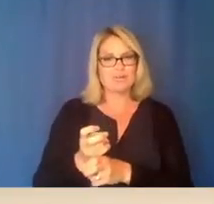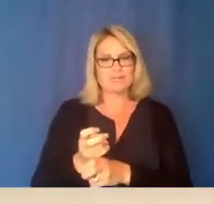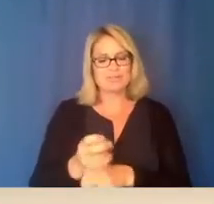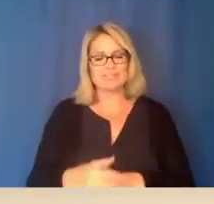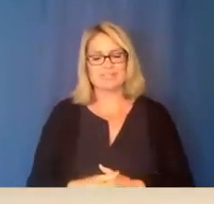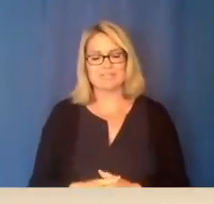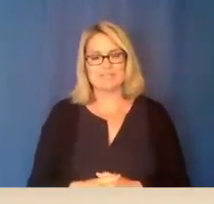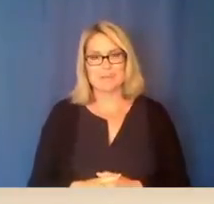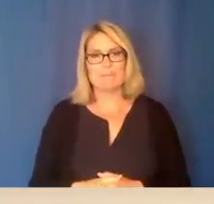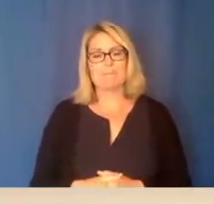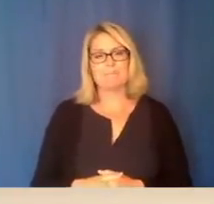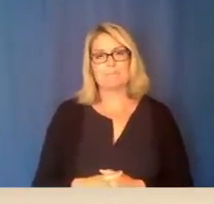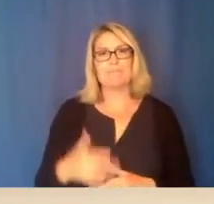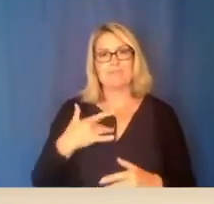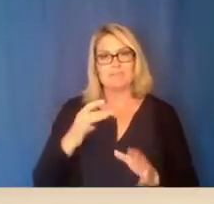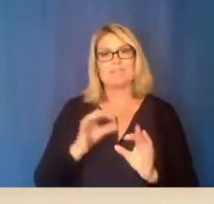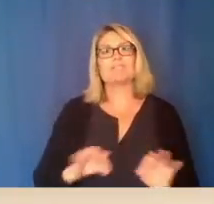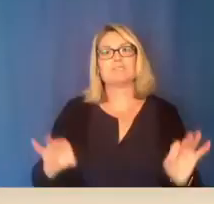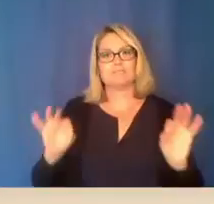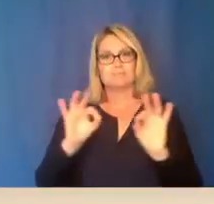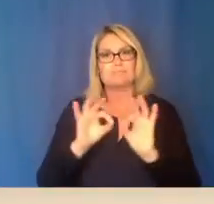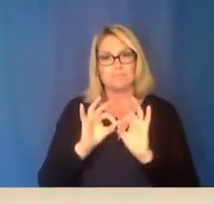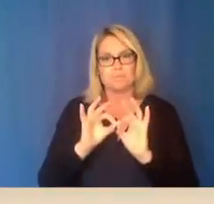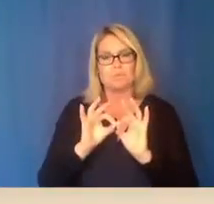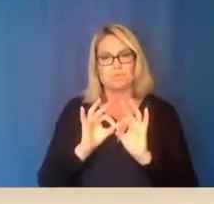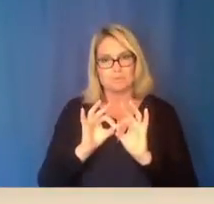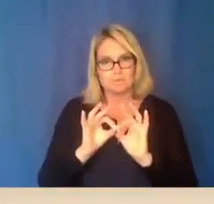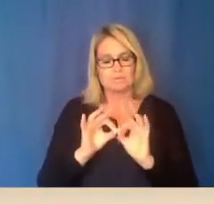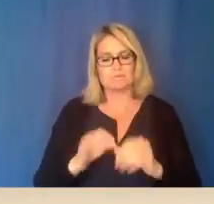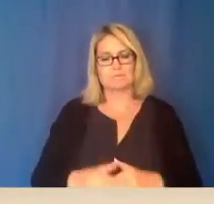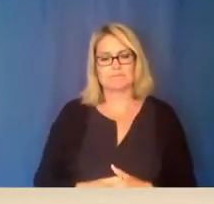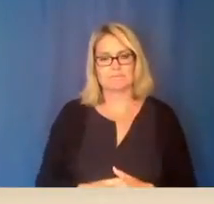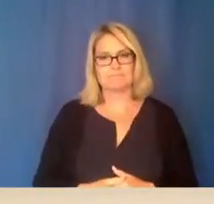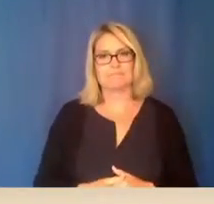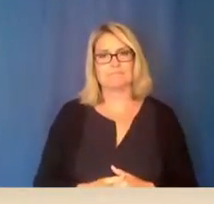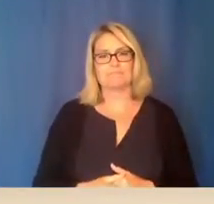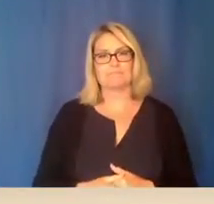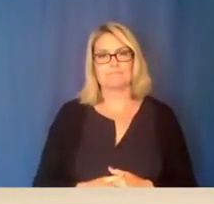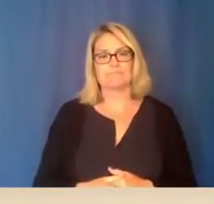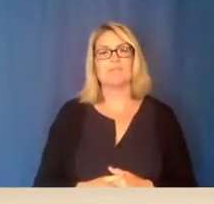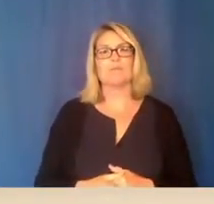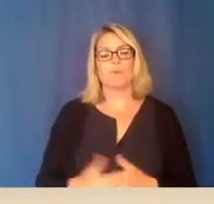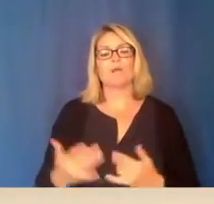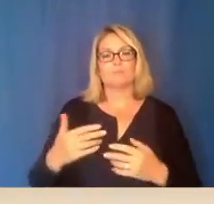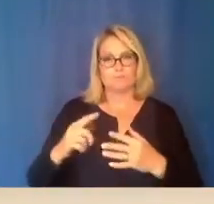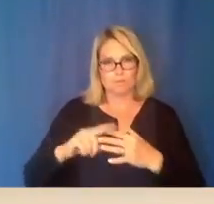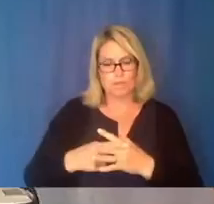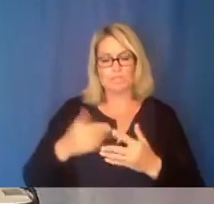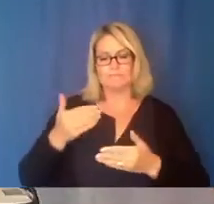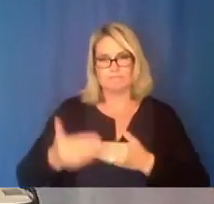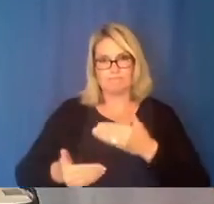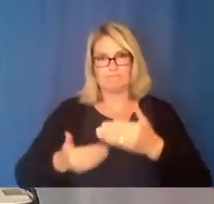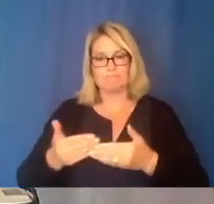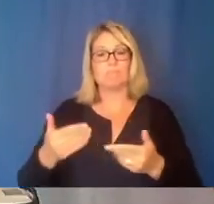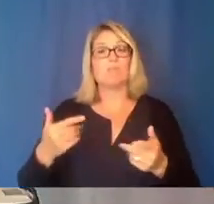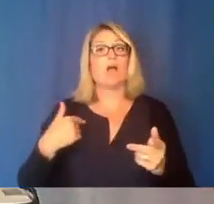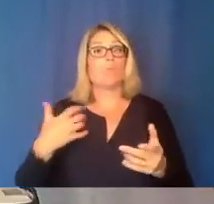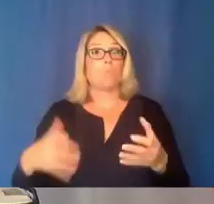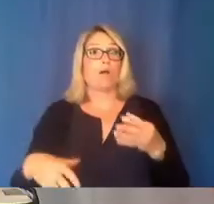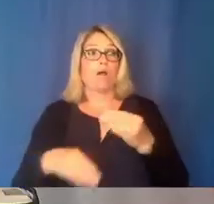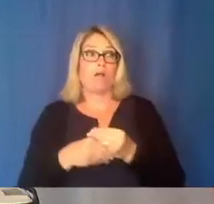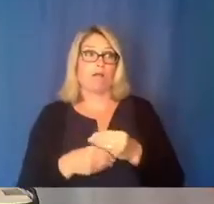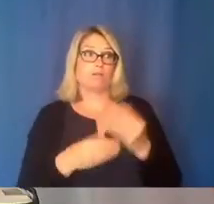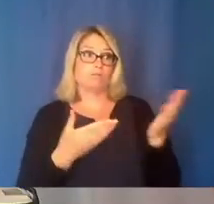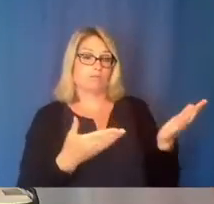one as we move forward in this pandemic. And I just add that, Brian, that